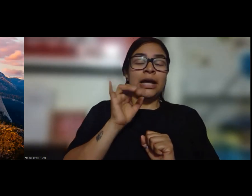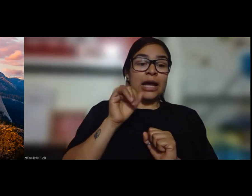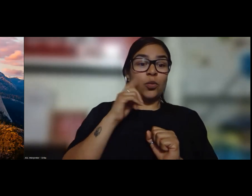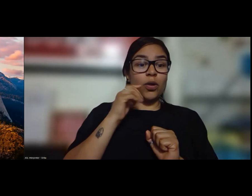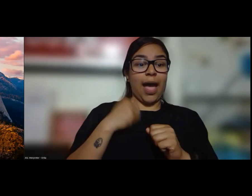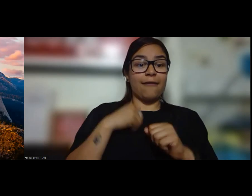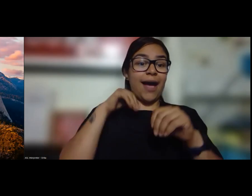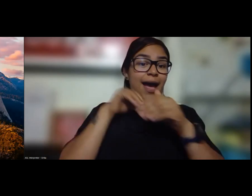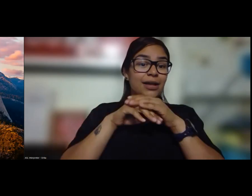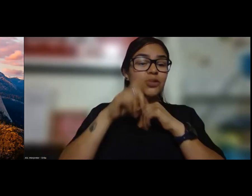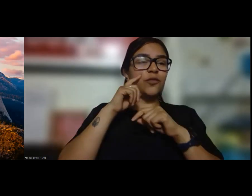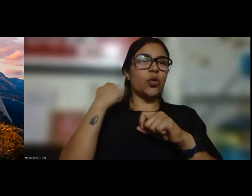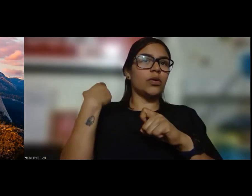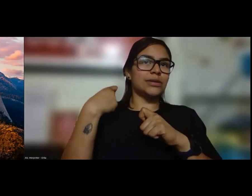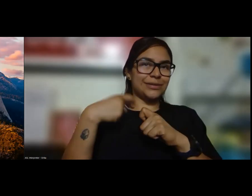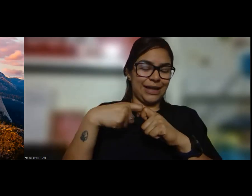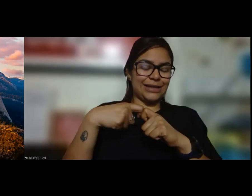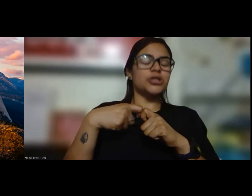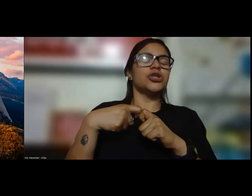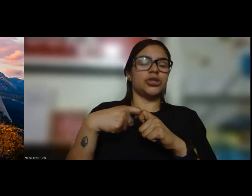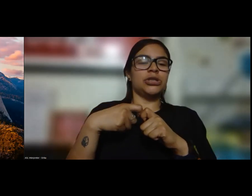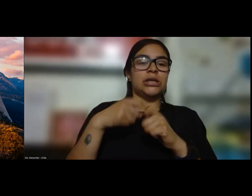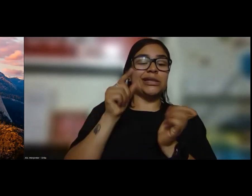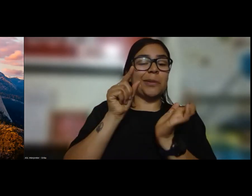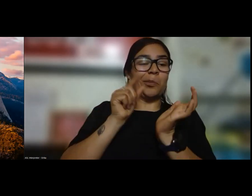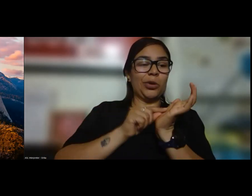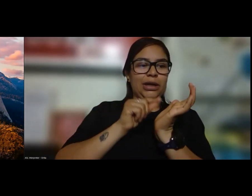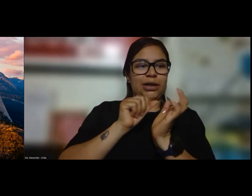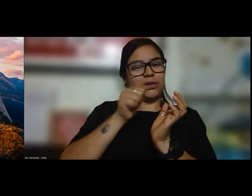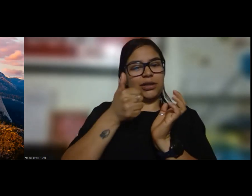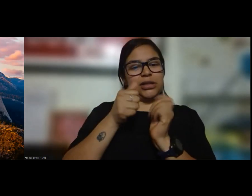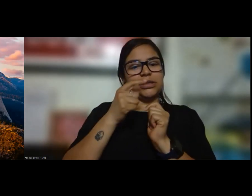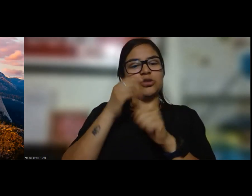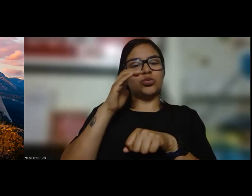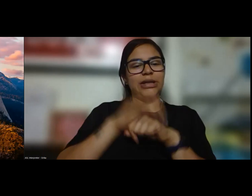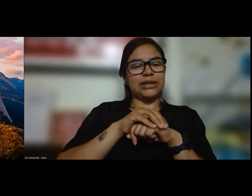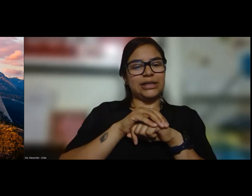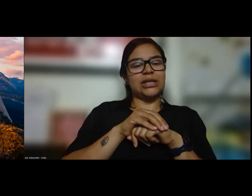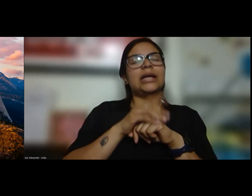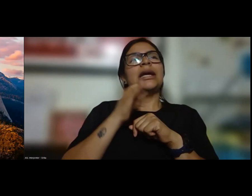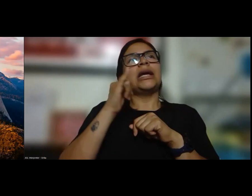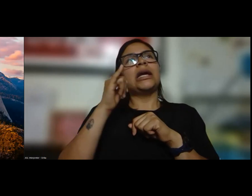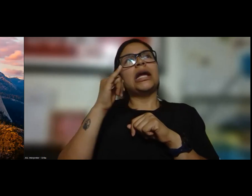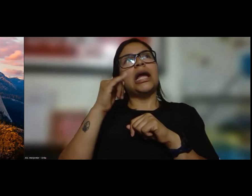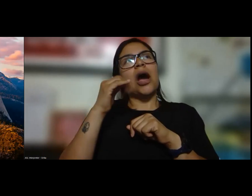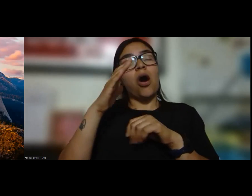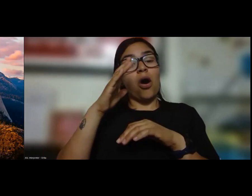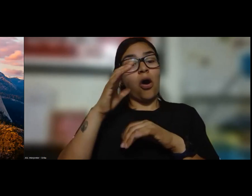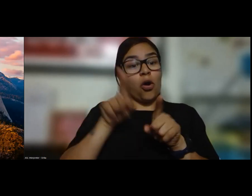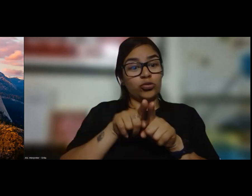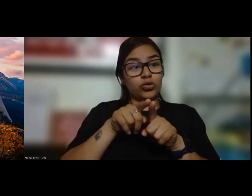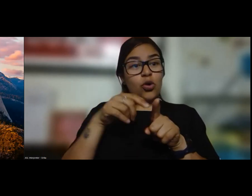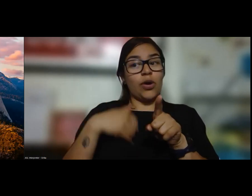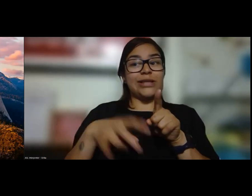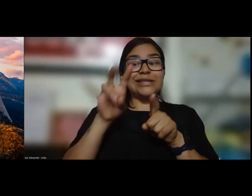would have Spanish as the alternative printed survey in addition to English, and then having it also available in those other